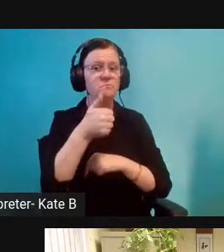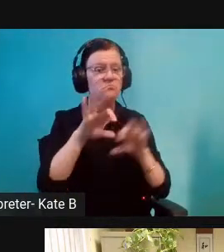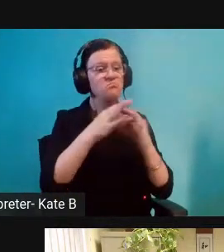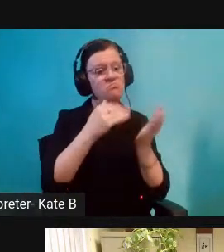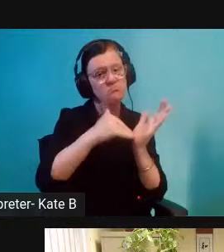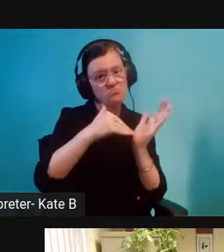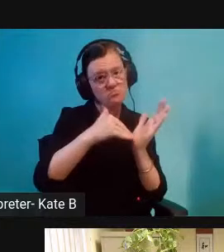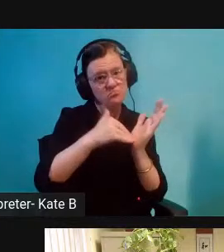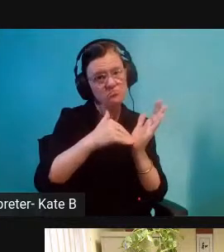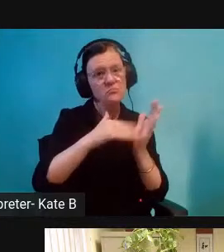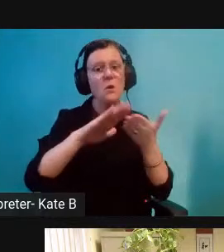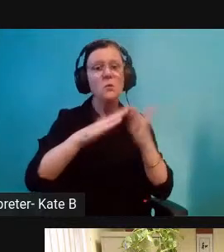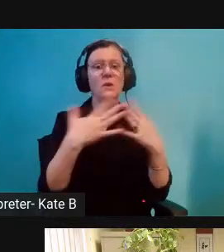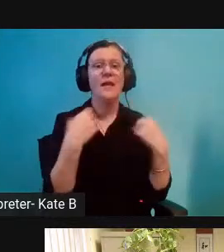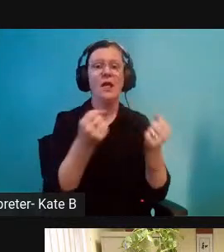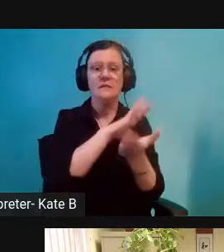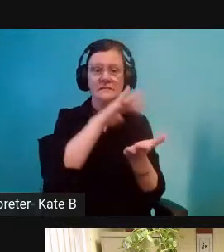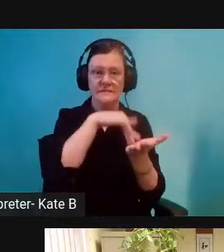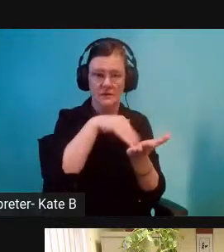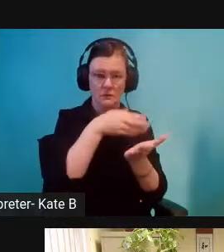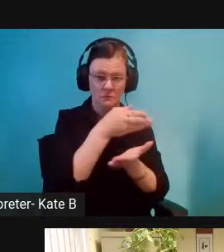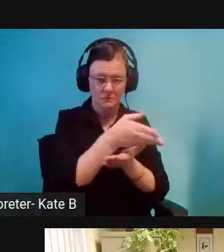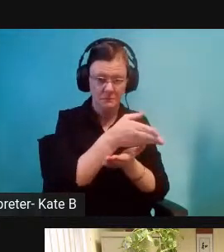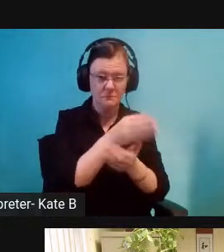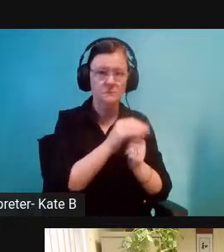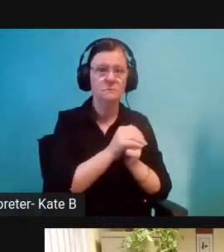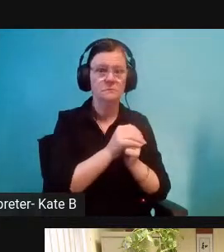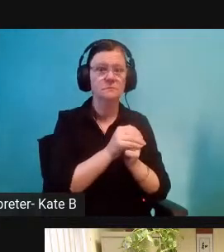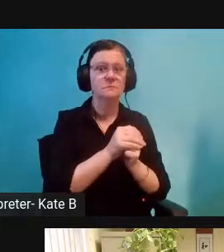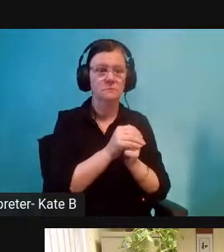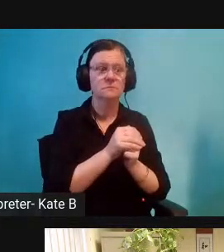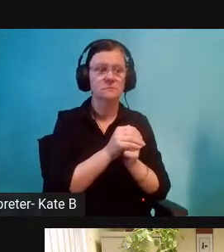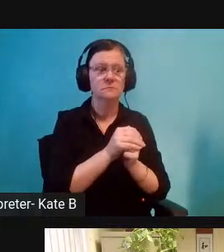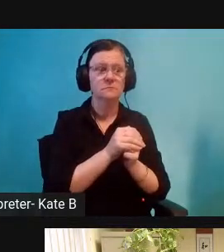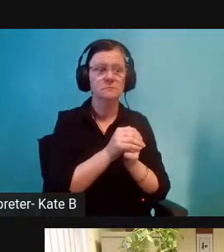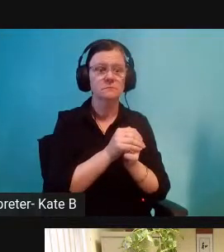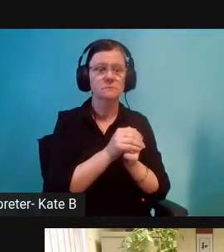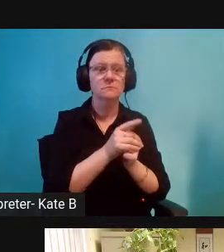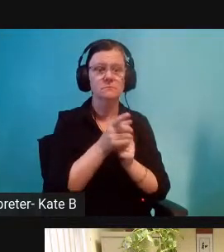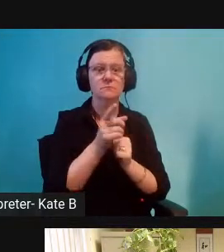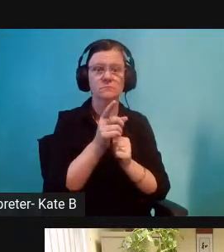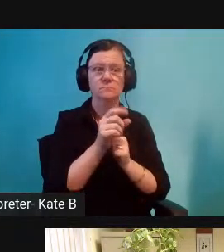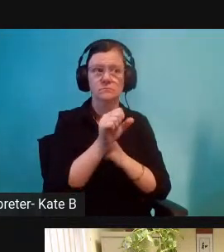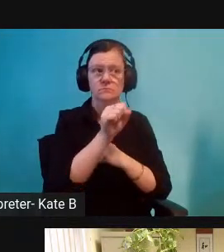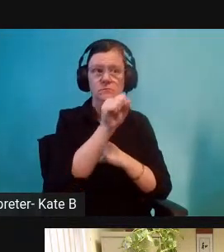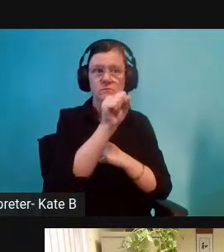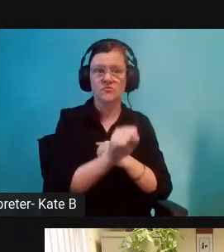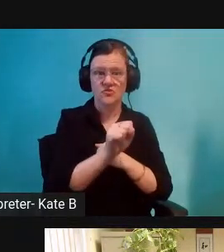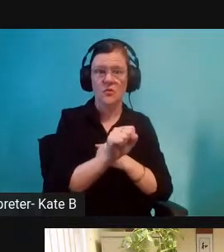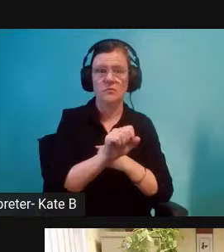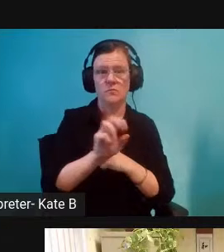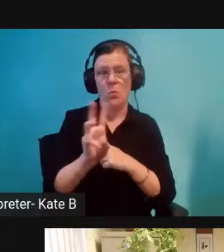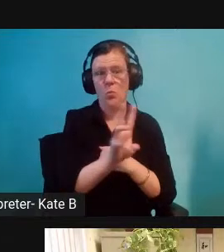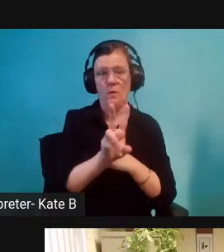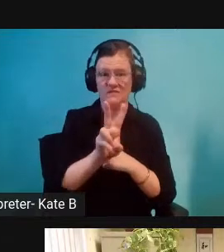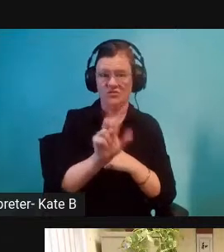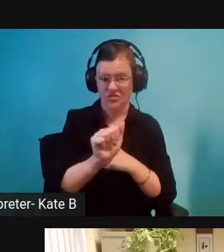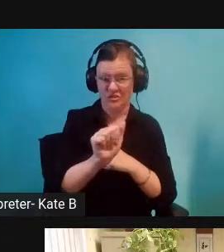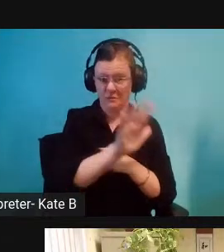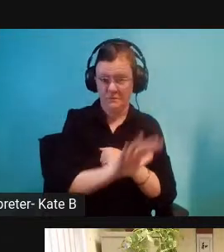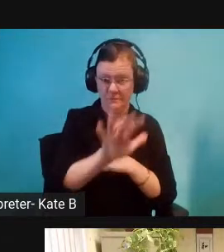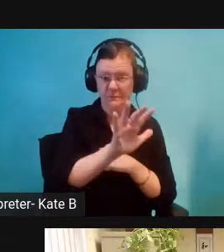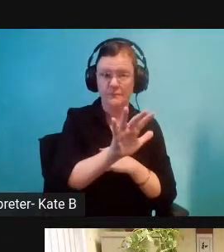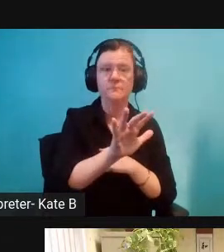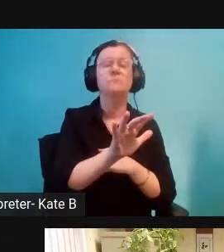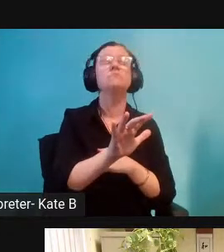physician at a community health center in the coal fields of southern West Virginia,